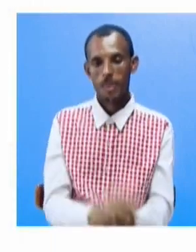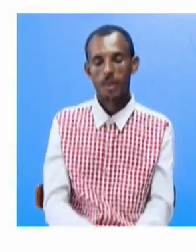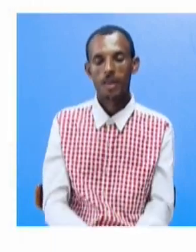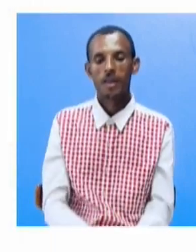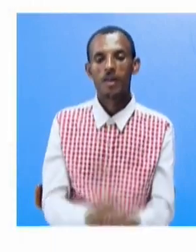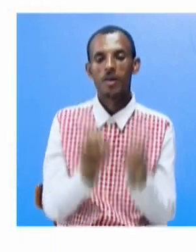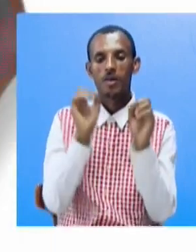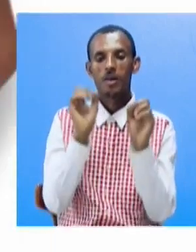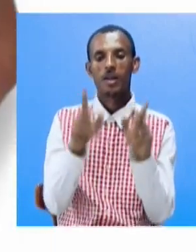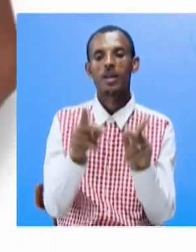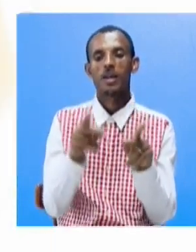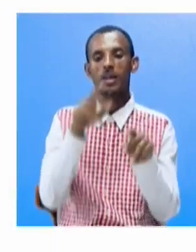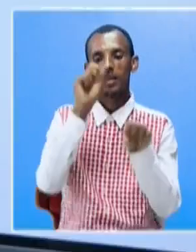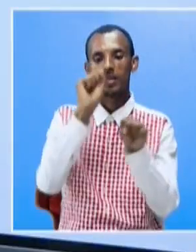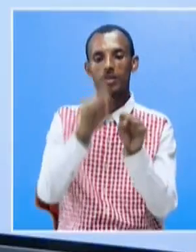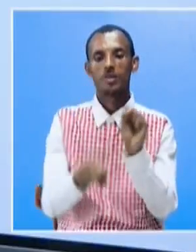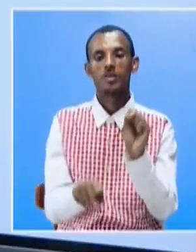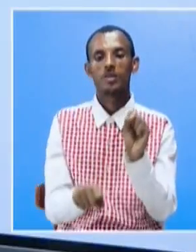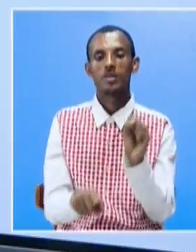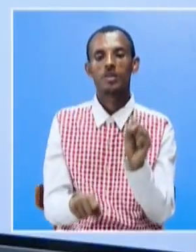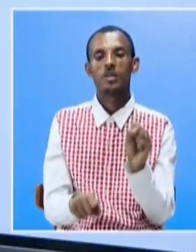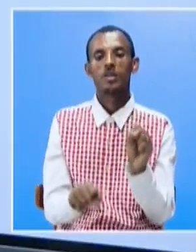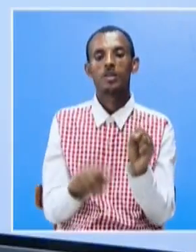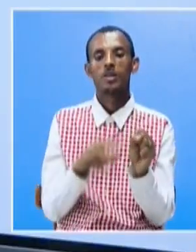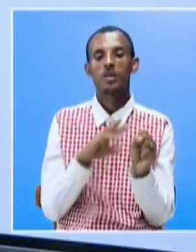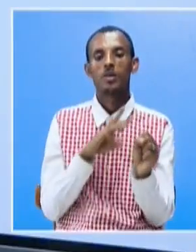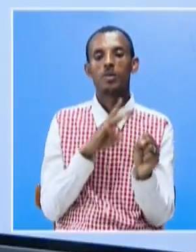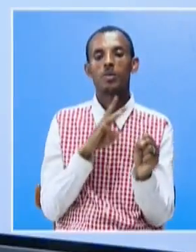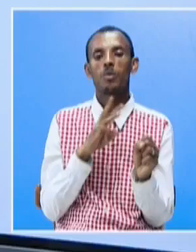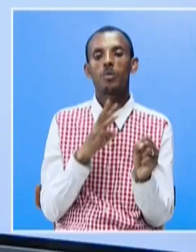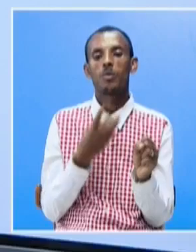Okay, so we just